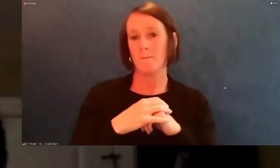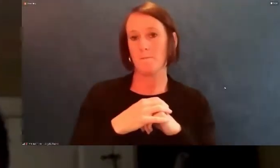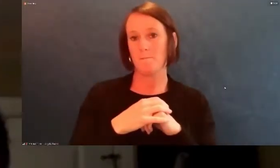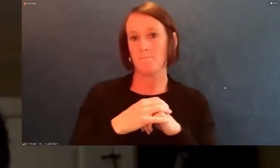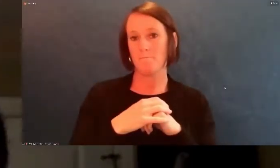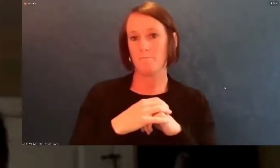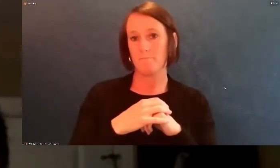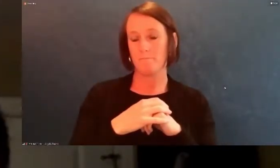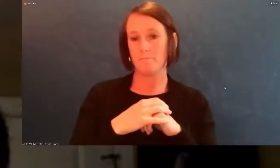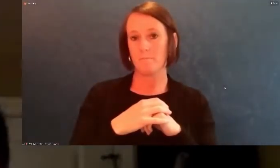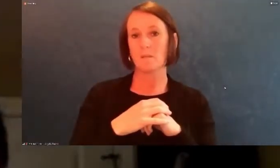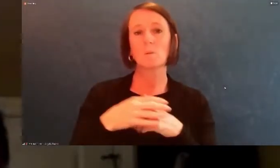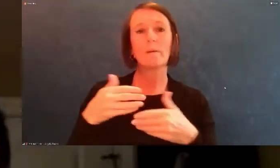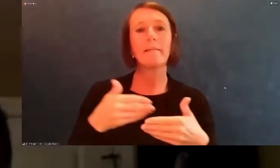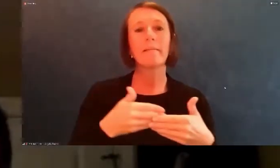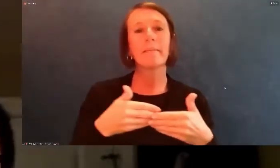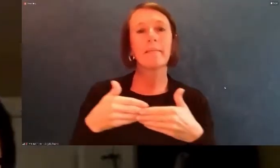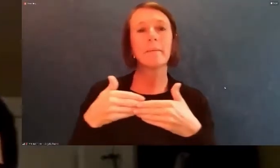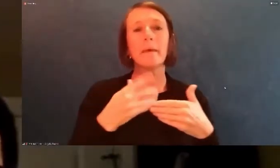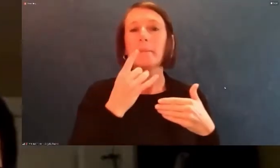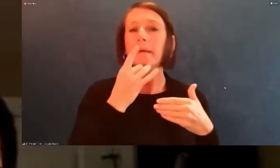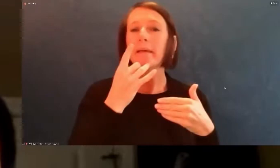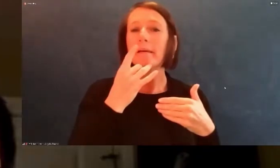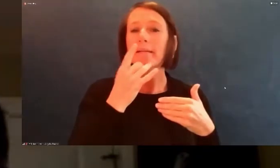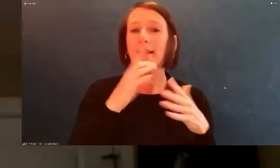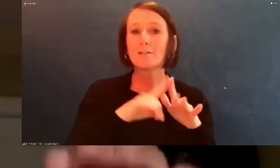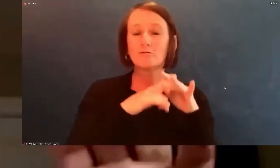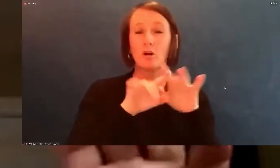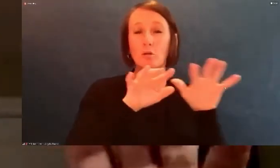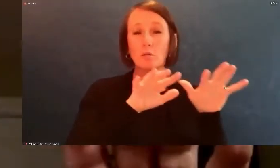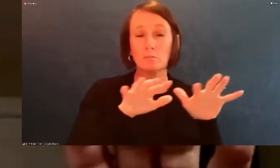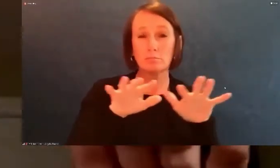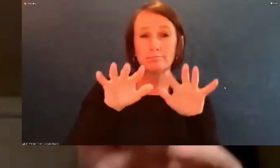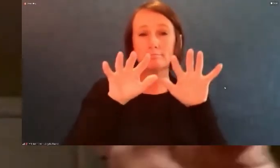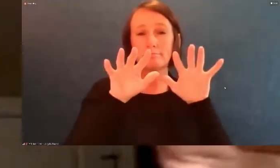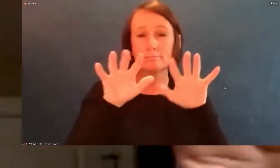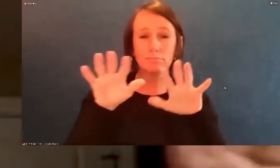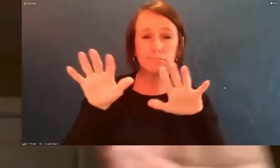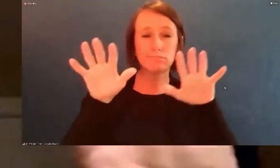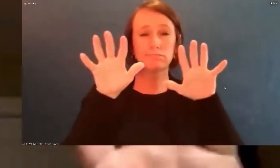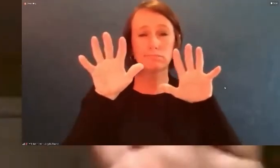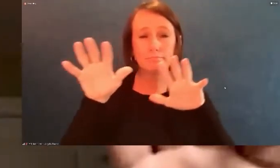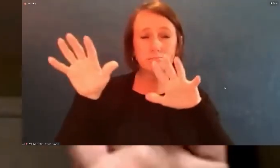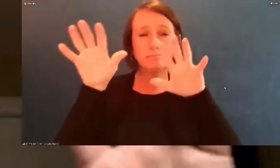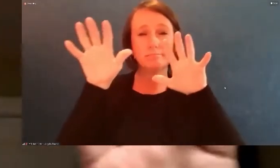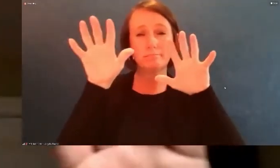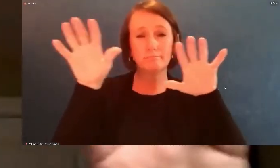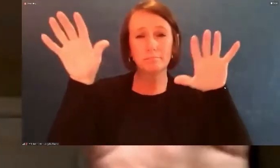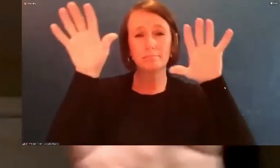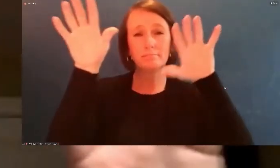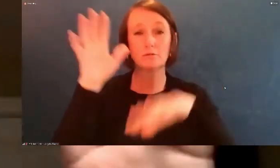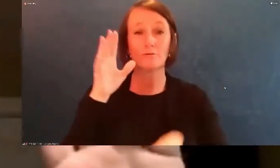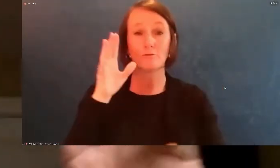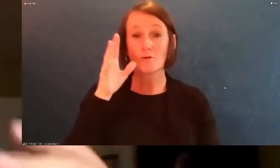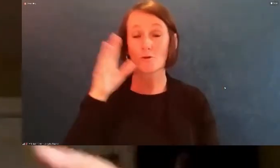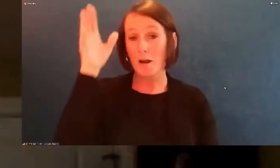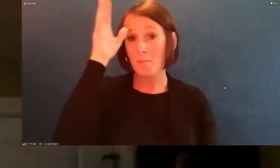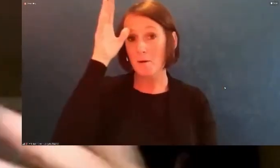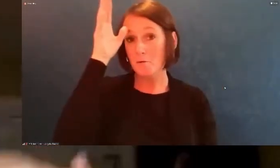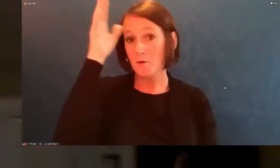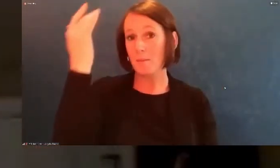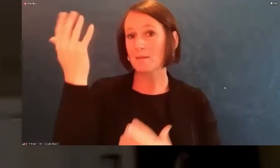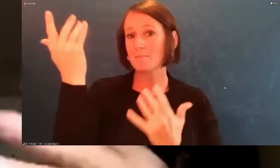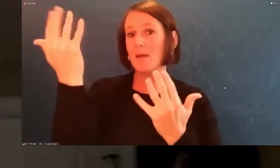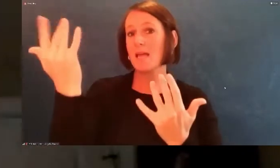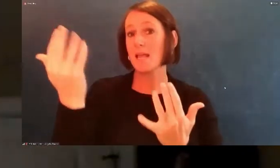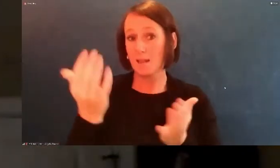baby Northern Lights start to learn how to swim. And the grandma and grandpa Northern Lights wait very patiently across the sky, urging